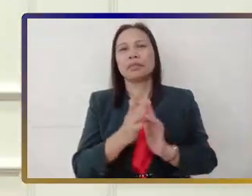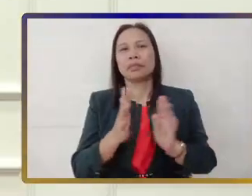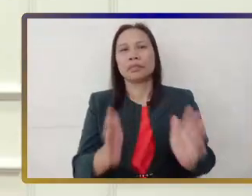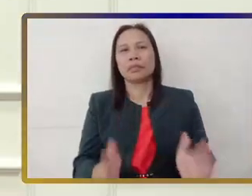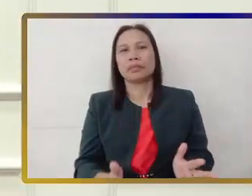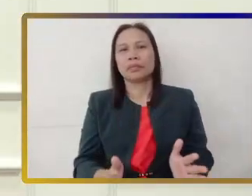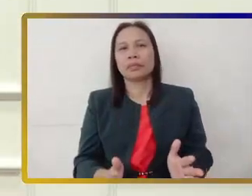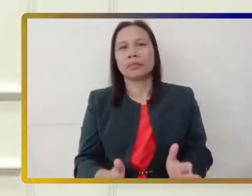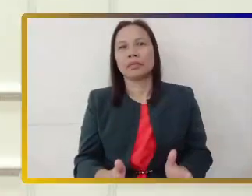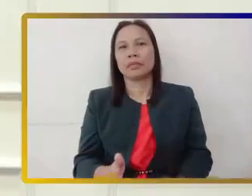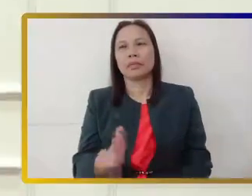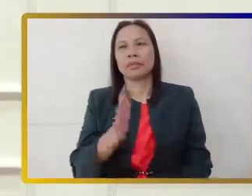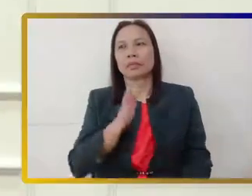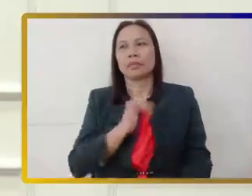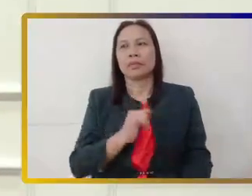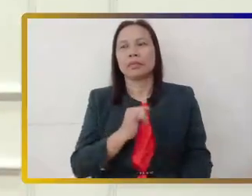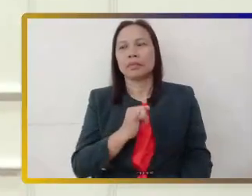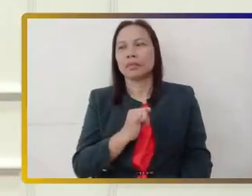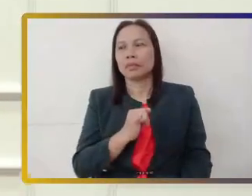Ang